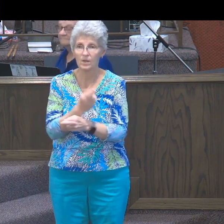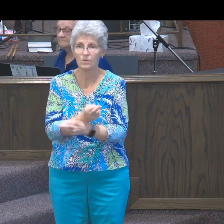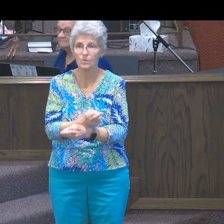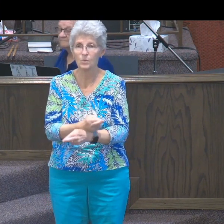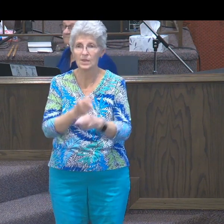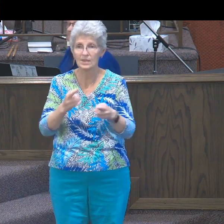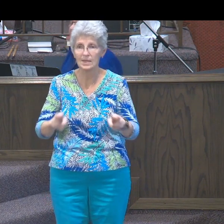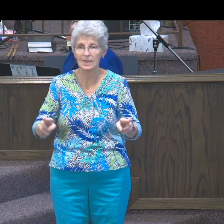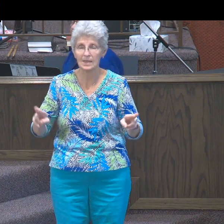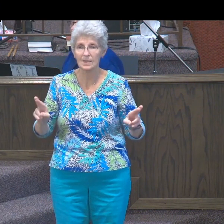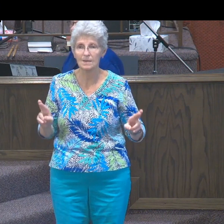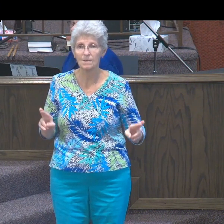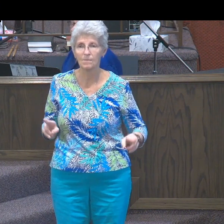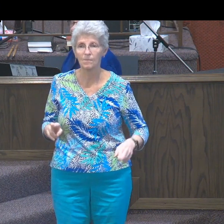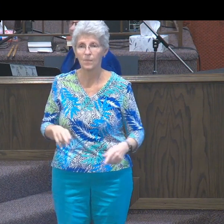have been